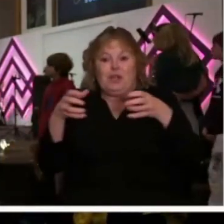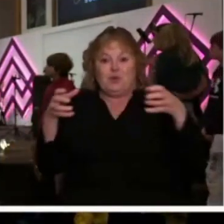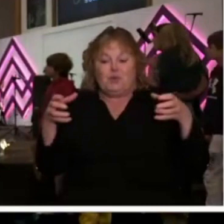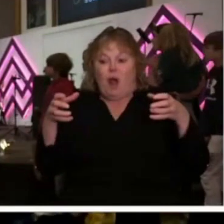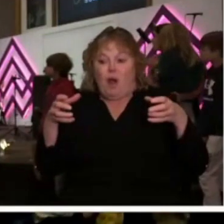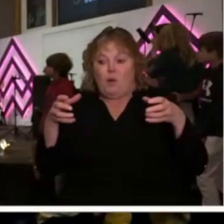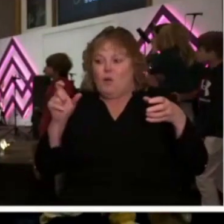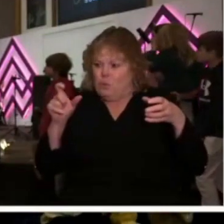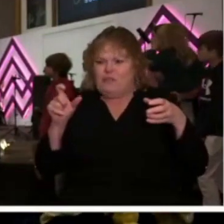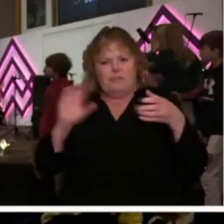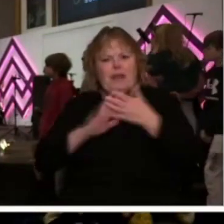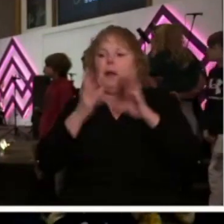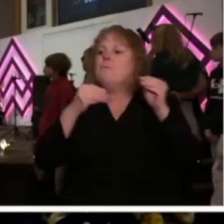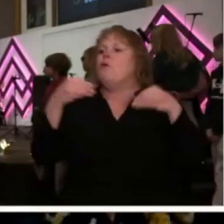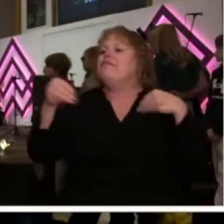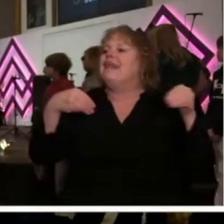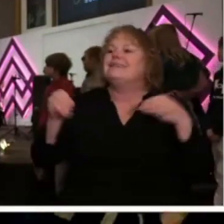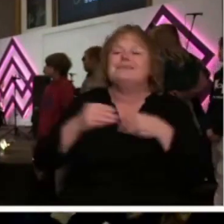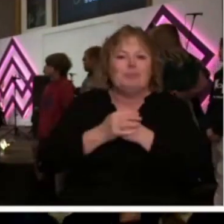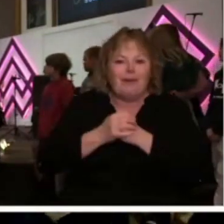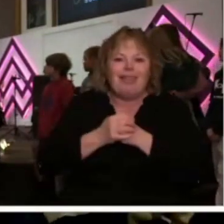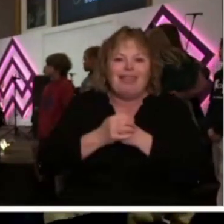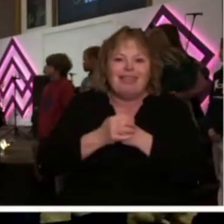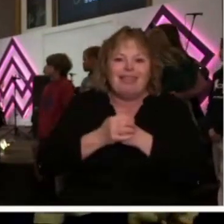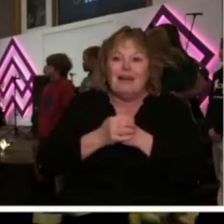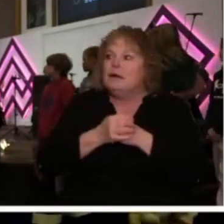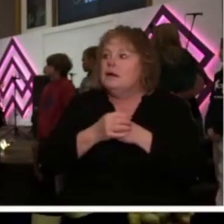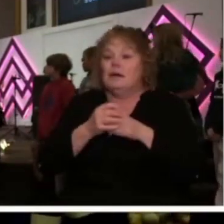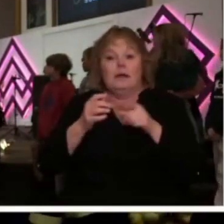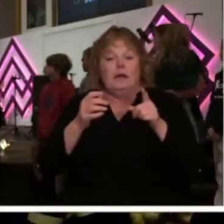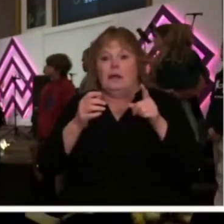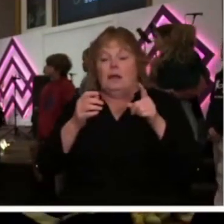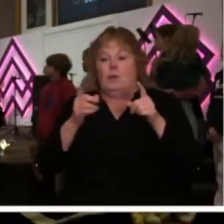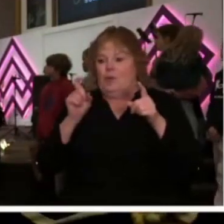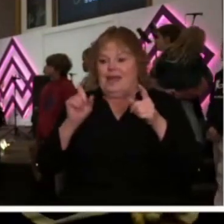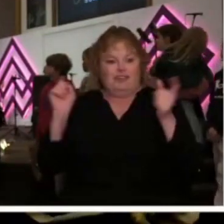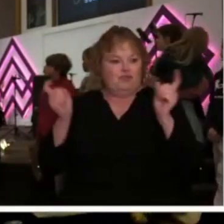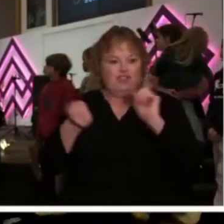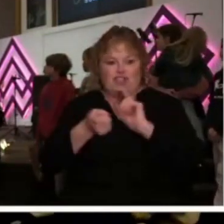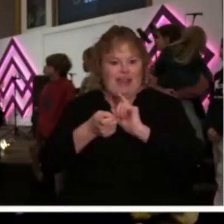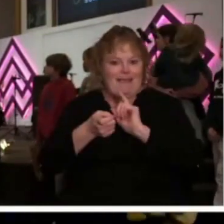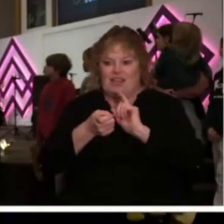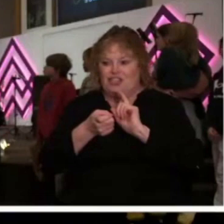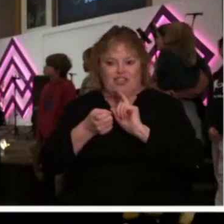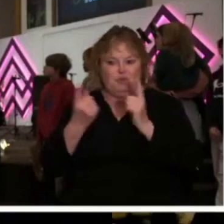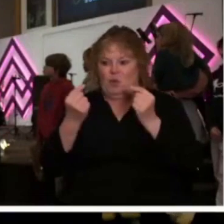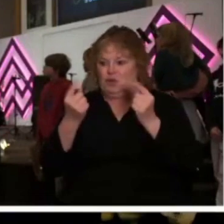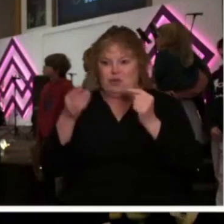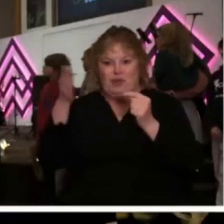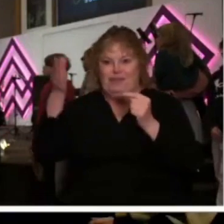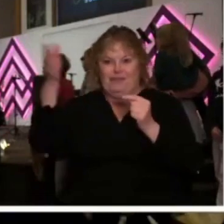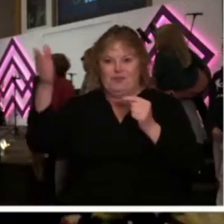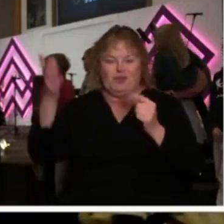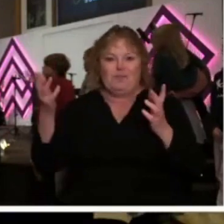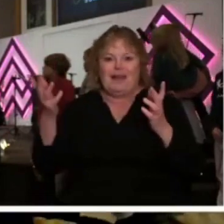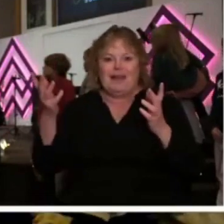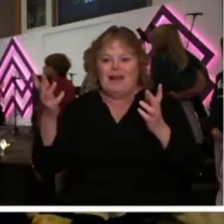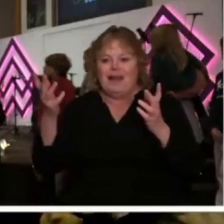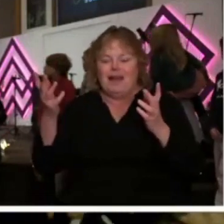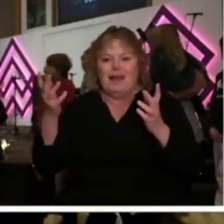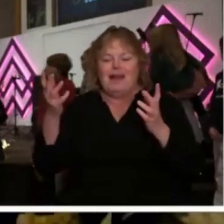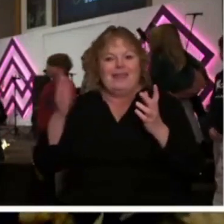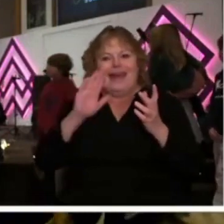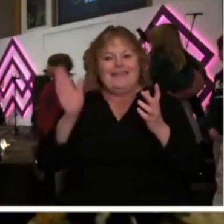has had to be flexible and adapt. We've even had to pivot and change course in the next steps, but none of these changes, of course,